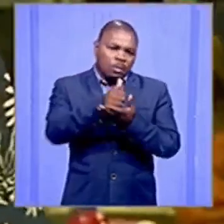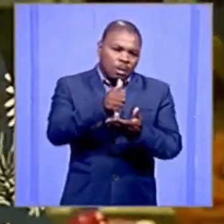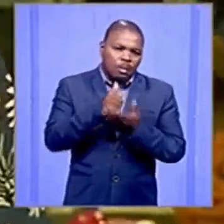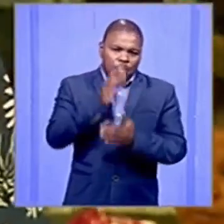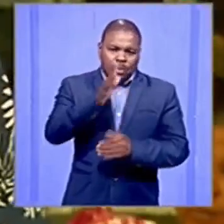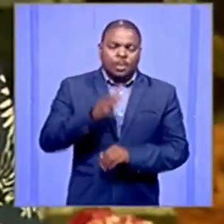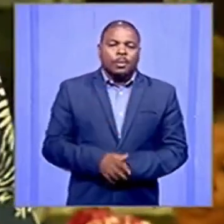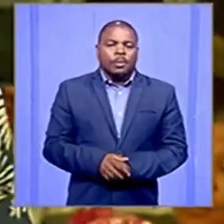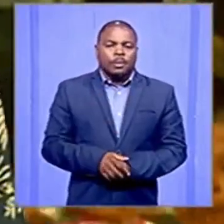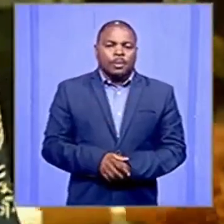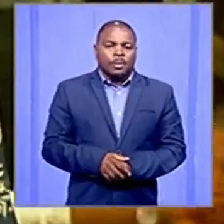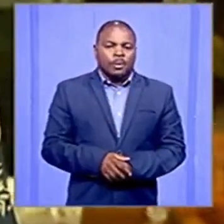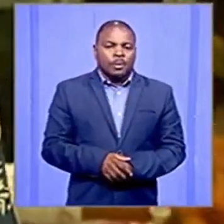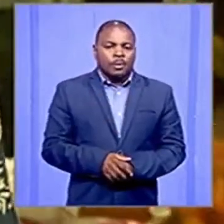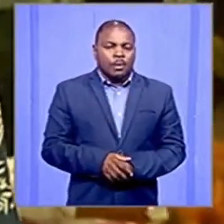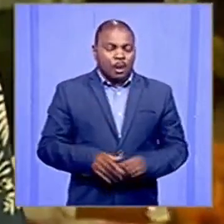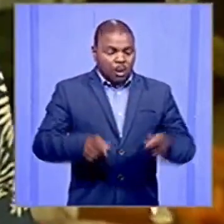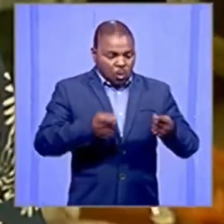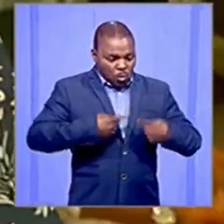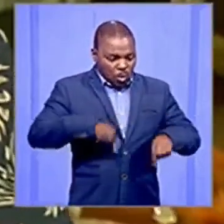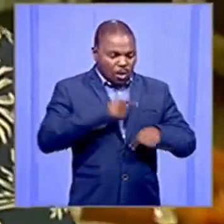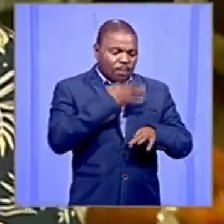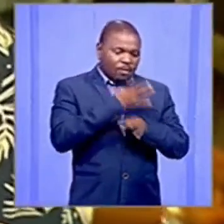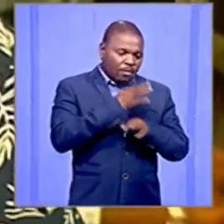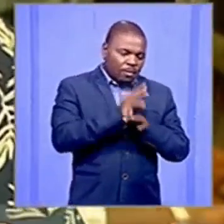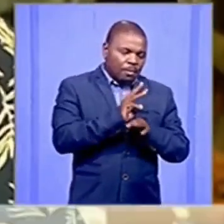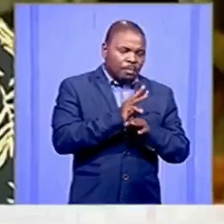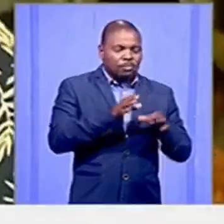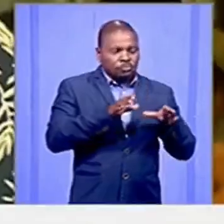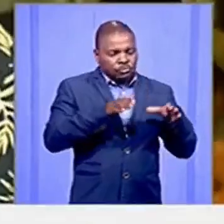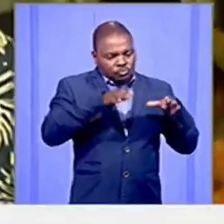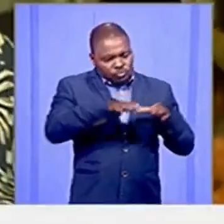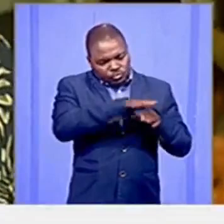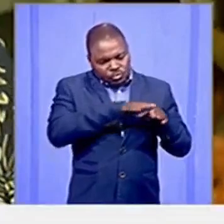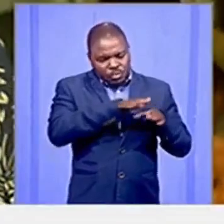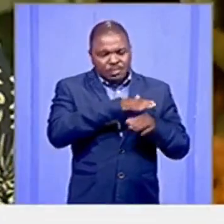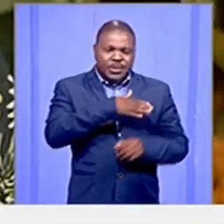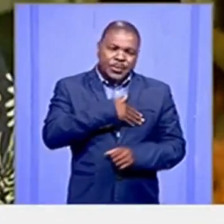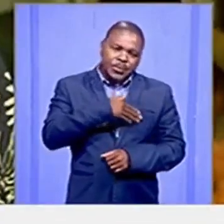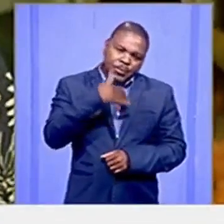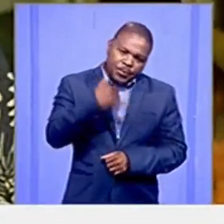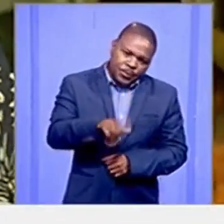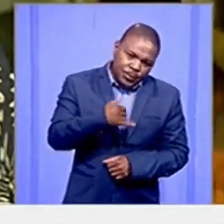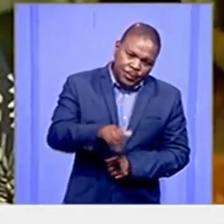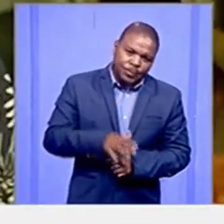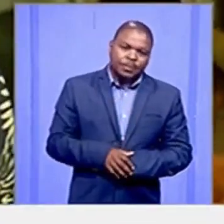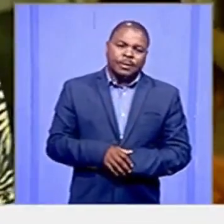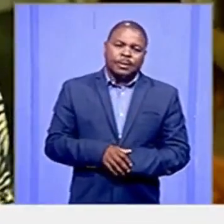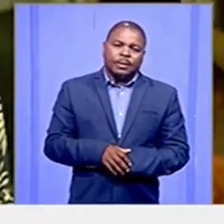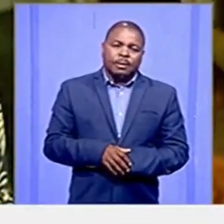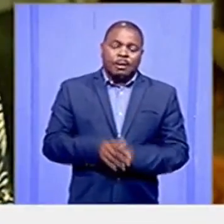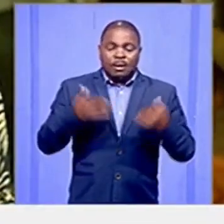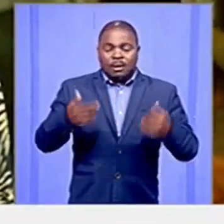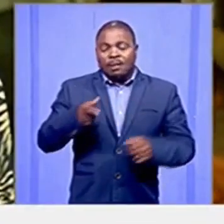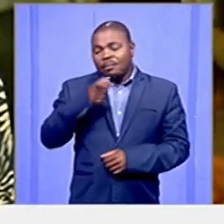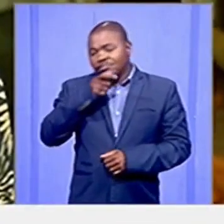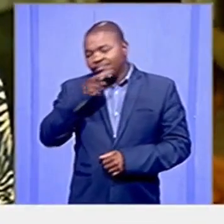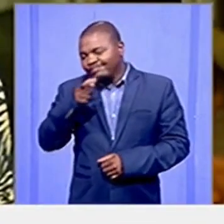Re le batswadi re kwele bohloko le mantswe a go bolela ga